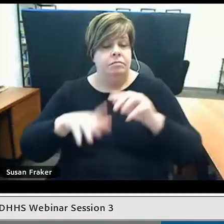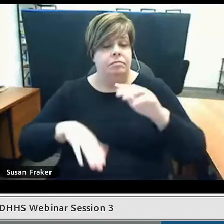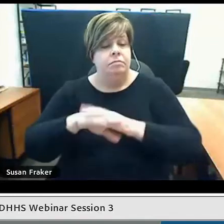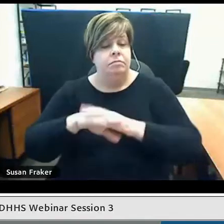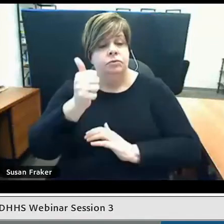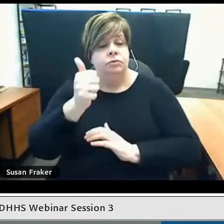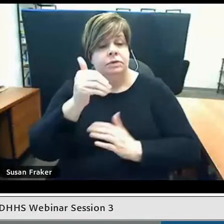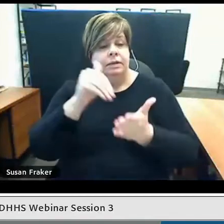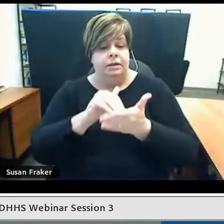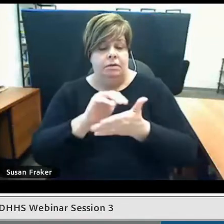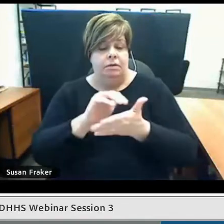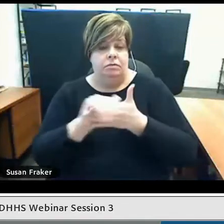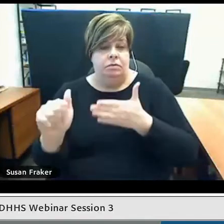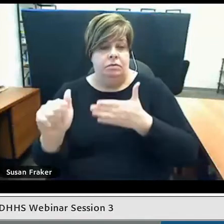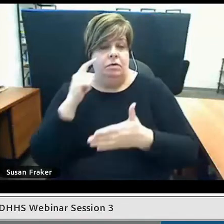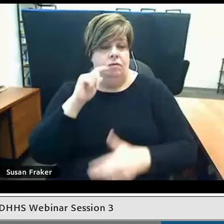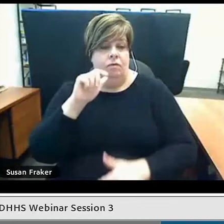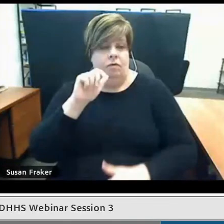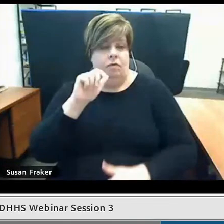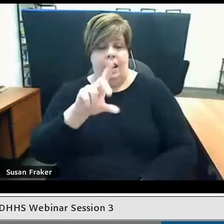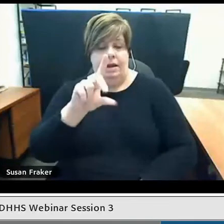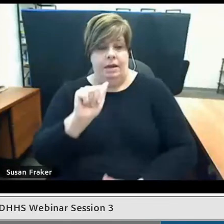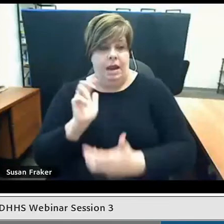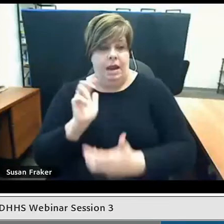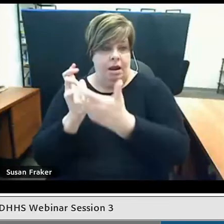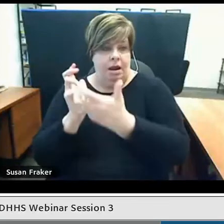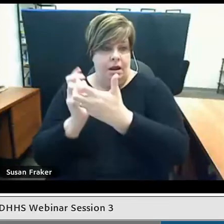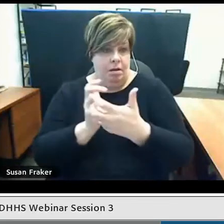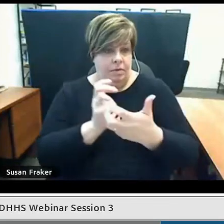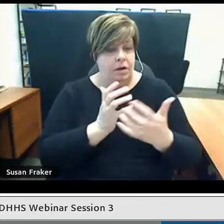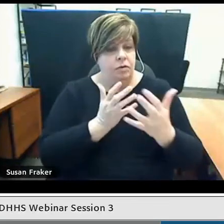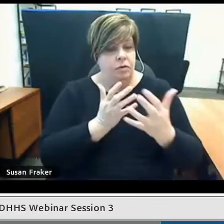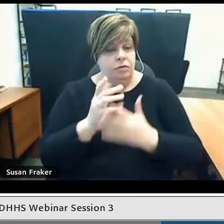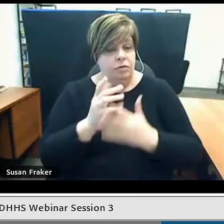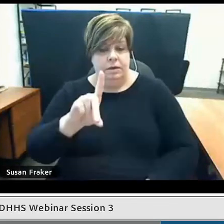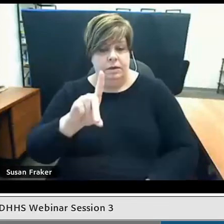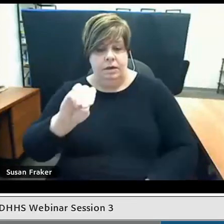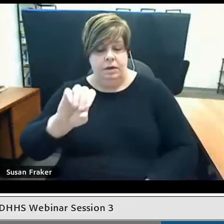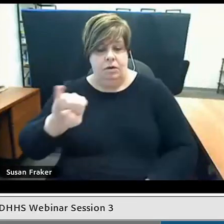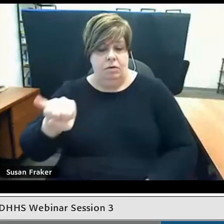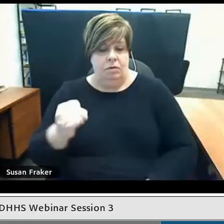$10,000 for ADA accommodations that you're doing, and that's through the DOJ tax